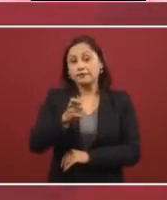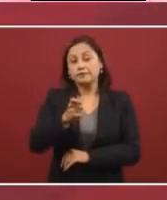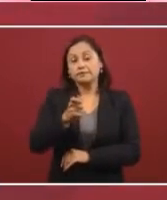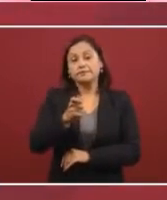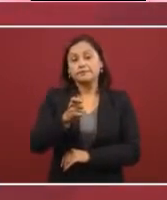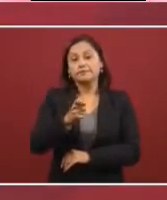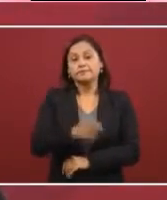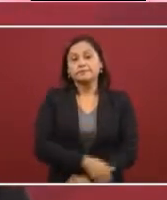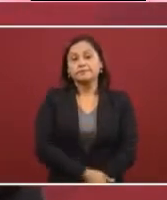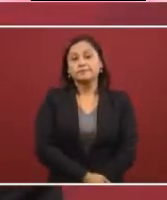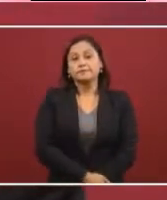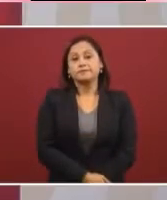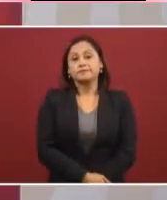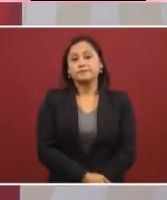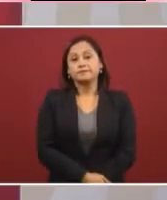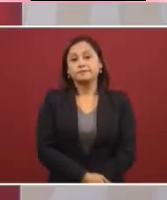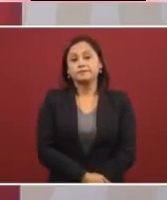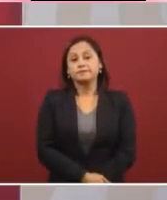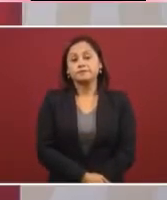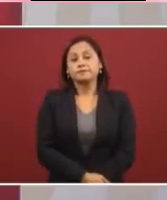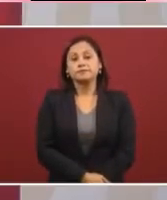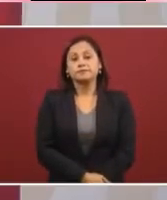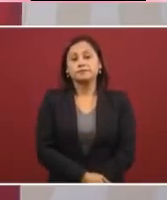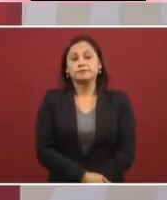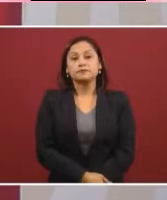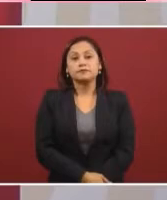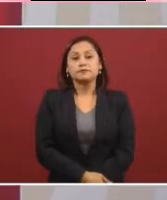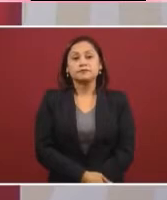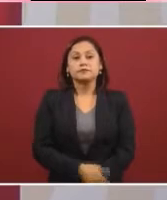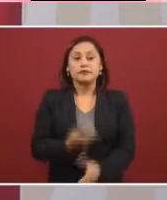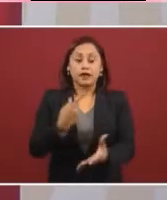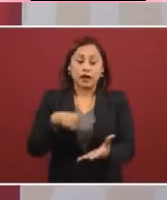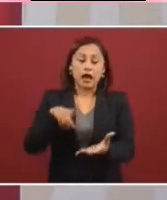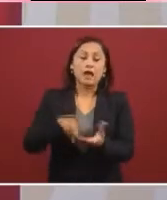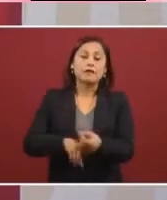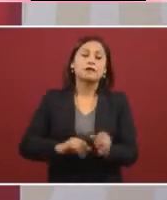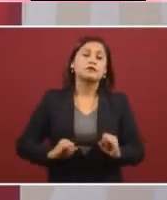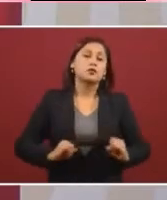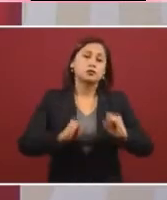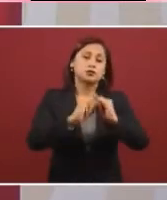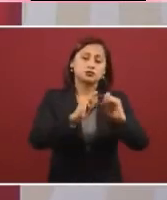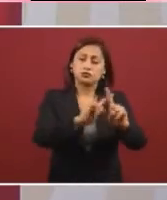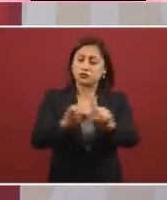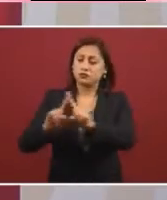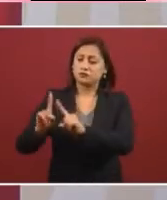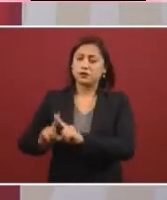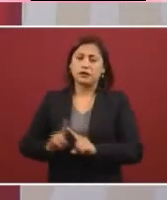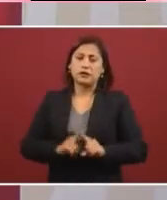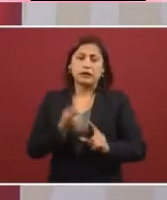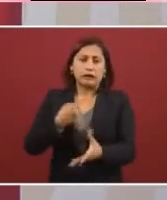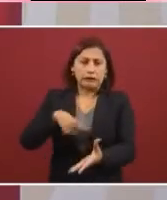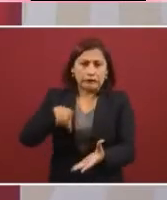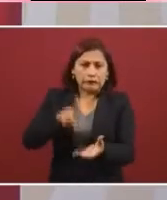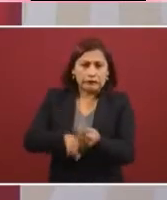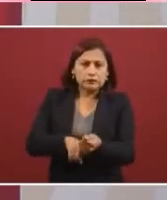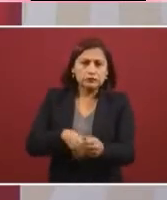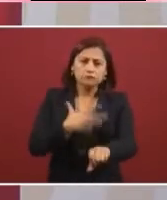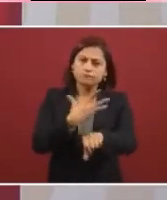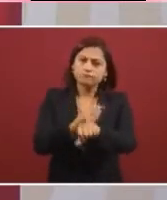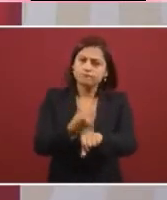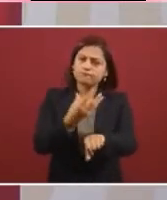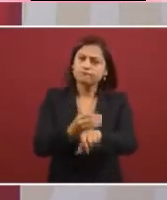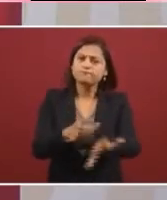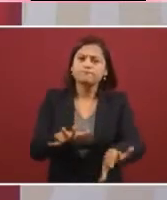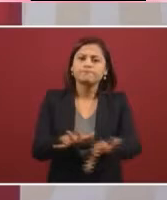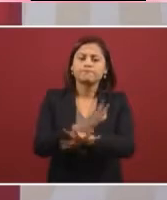that the processes of renewal of the institutions can be done